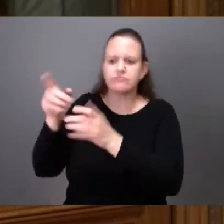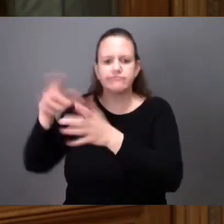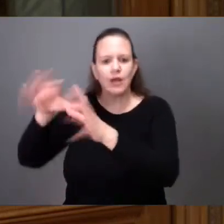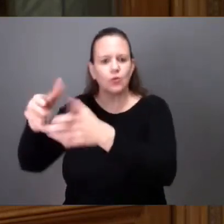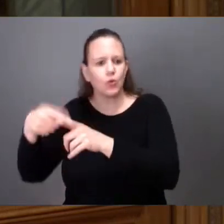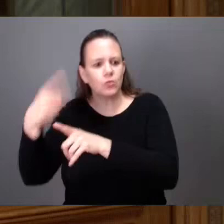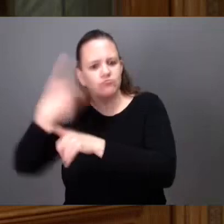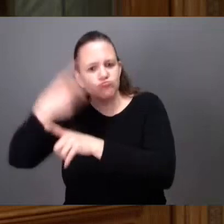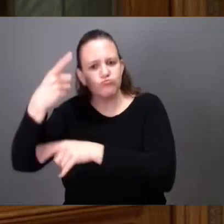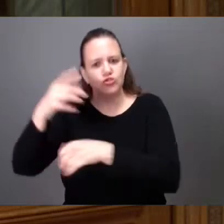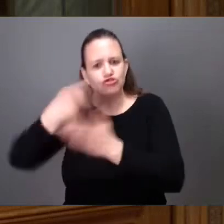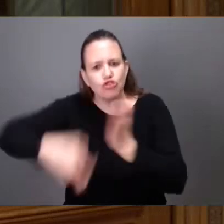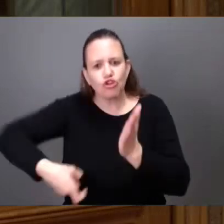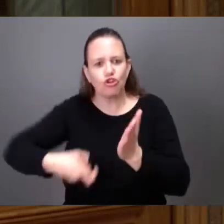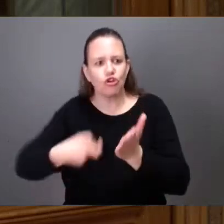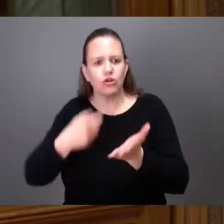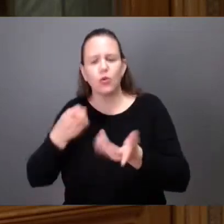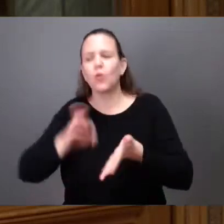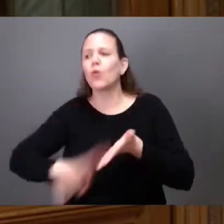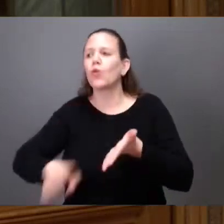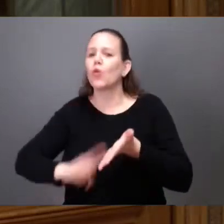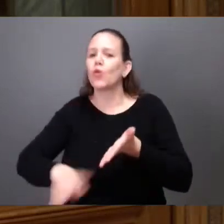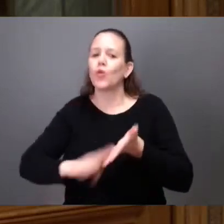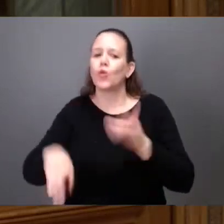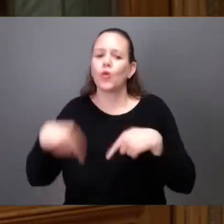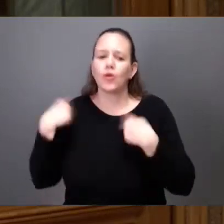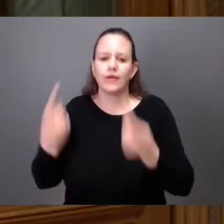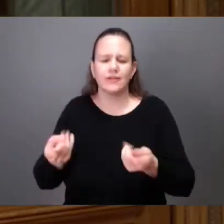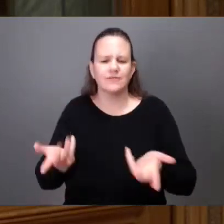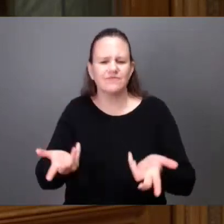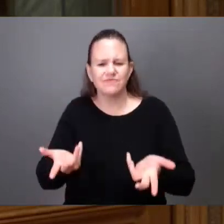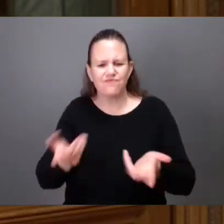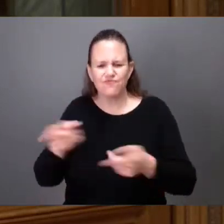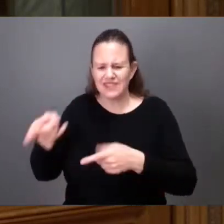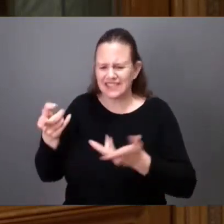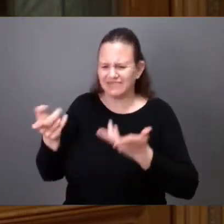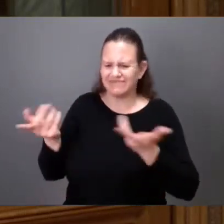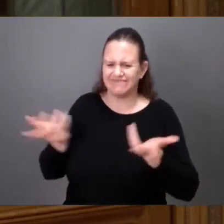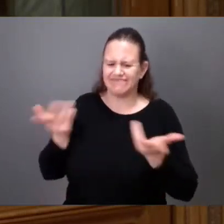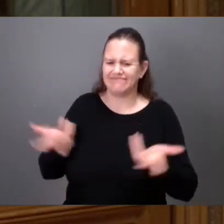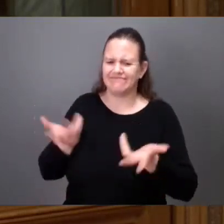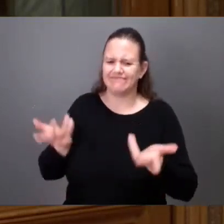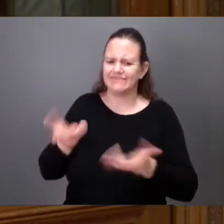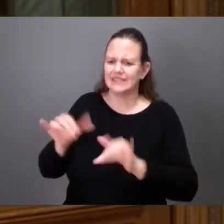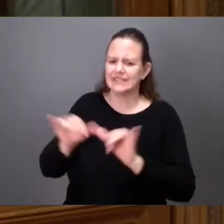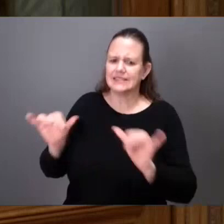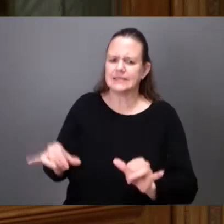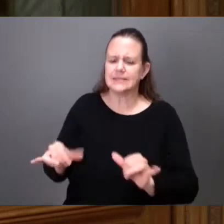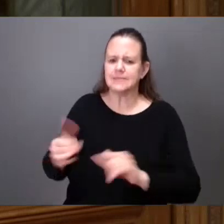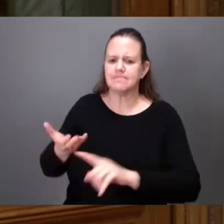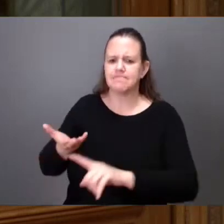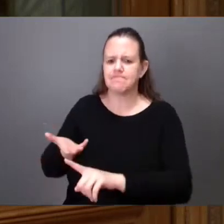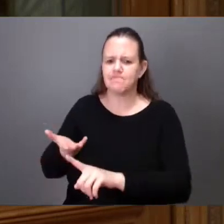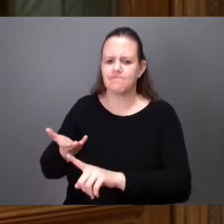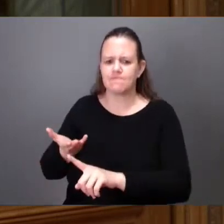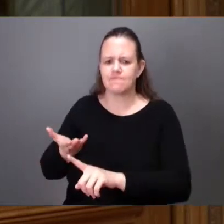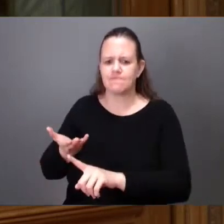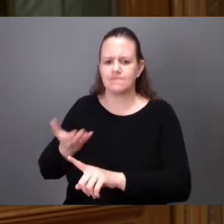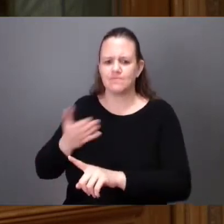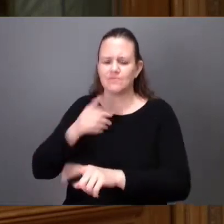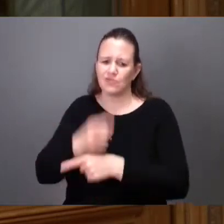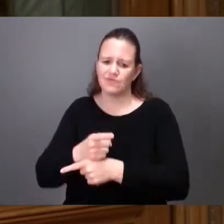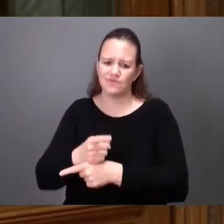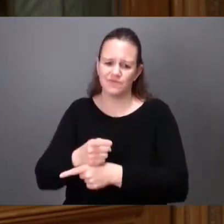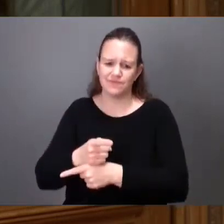can't sell that we've got this exceptional framework, Mr. Speaker, in this province, gloating that we have world-class resource extraction